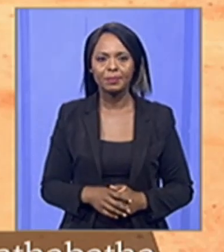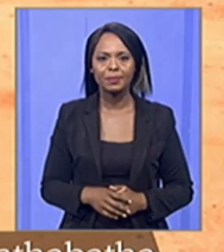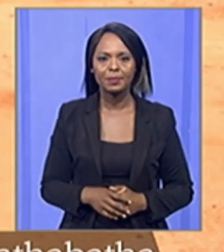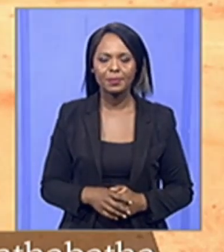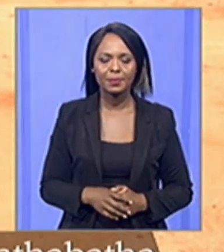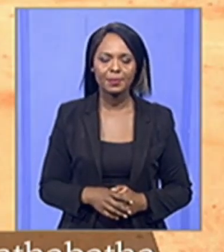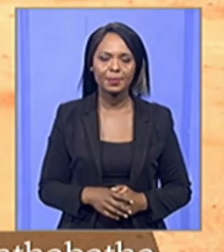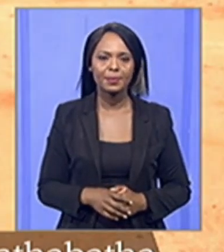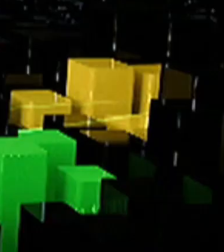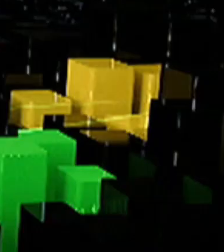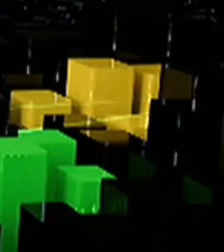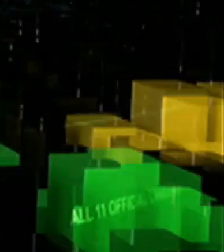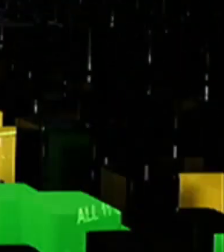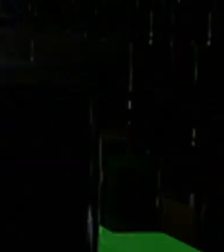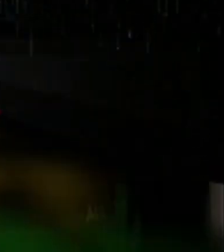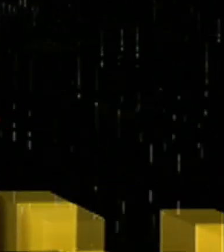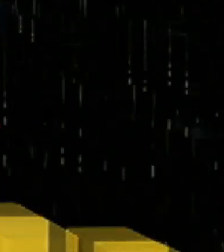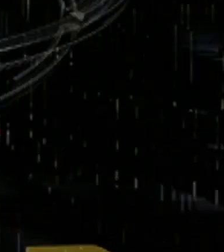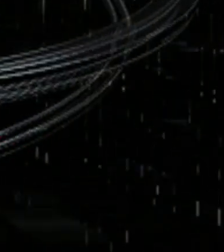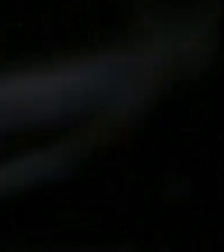Mathabatha.